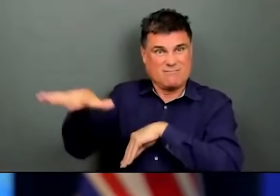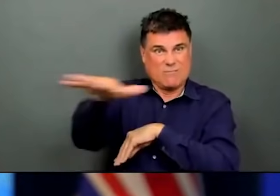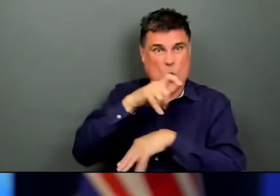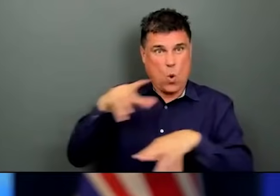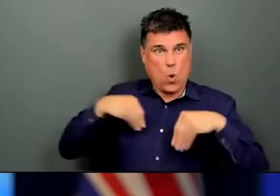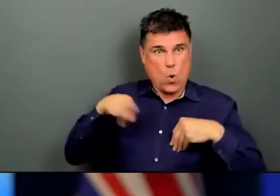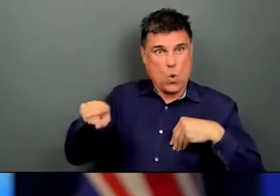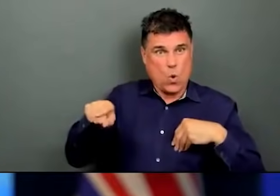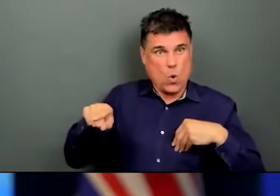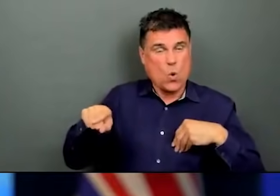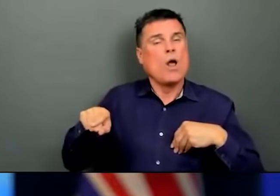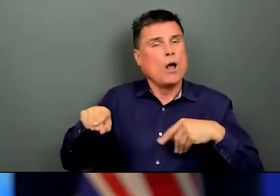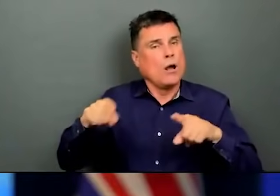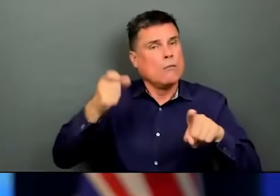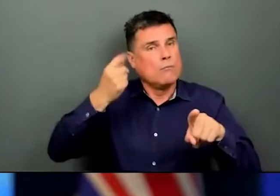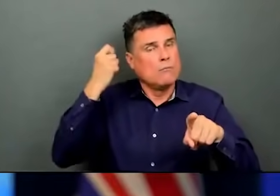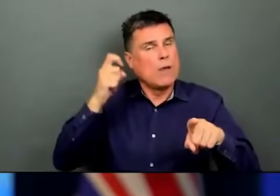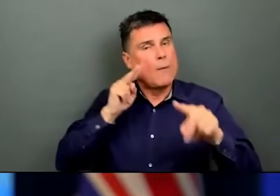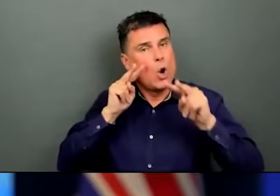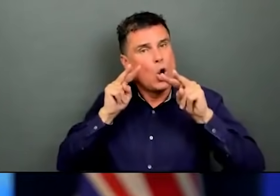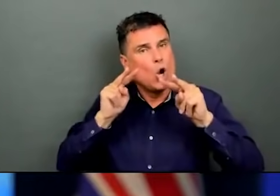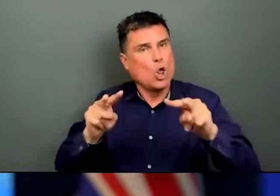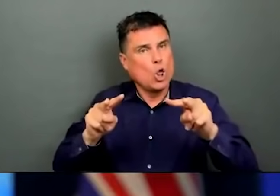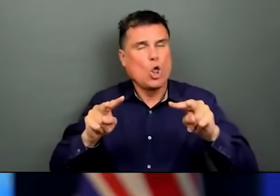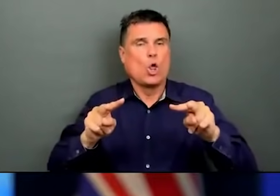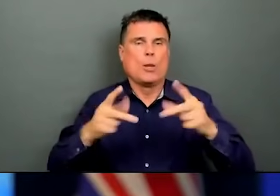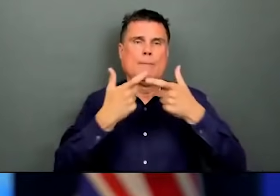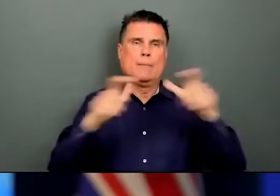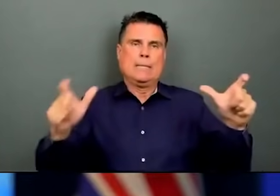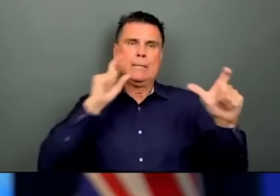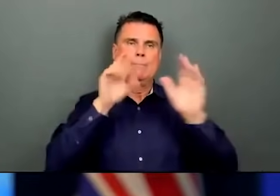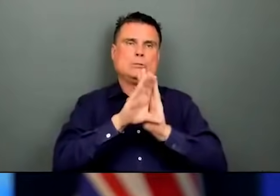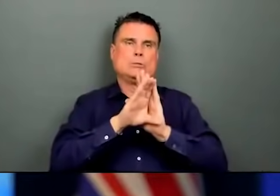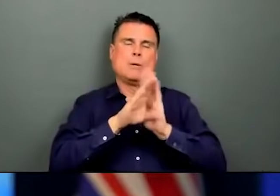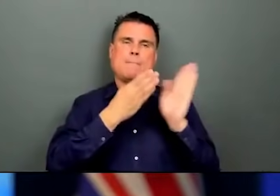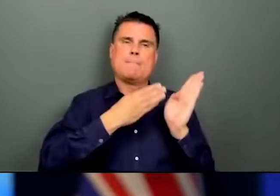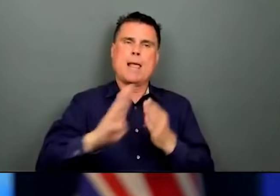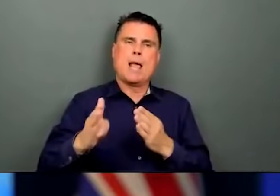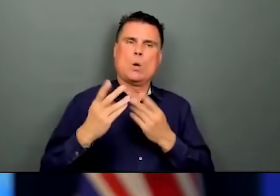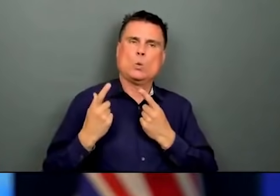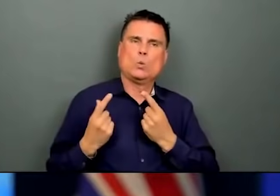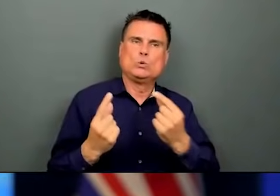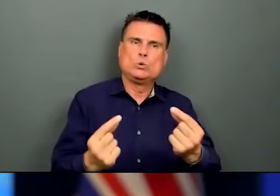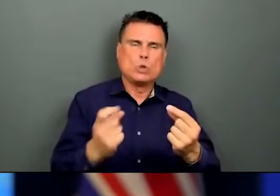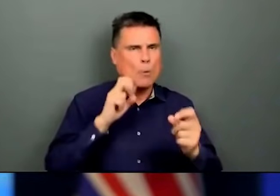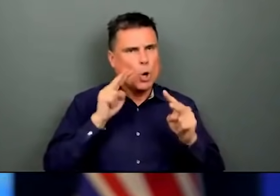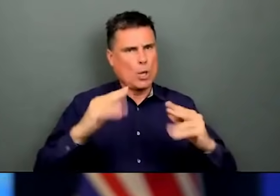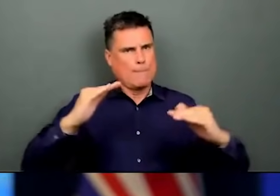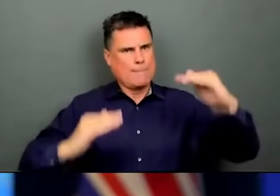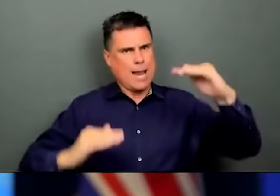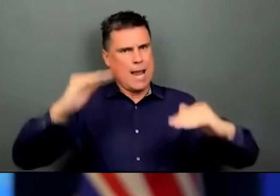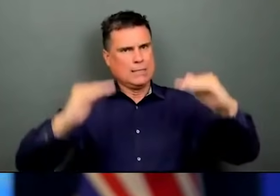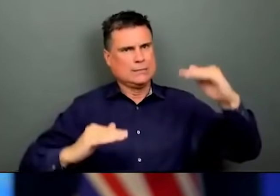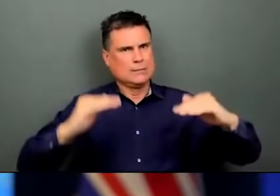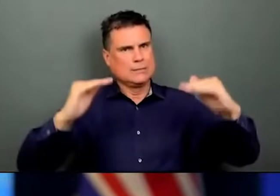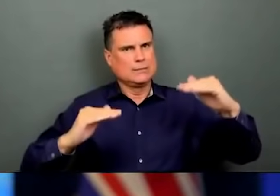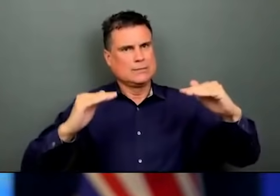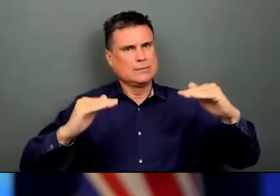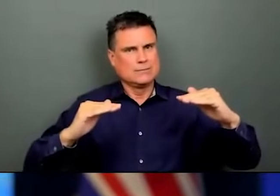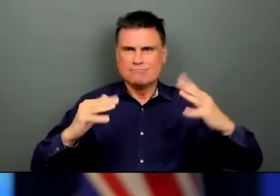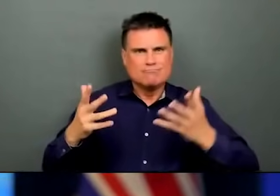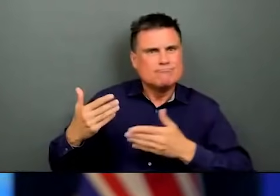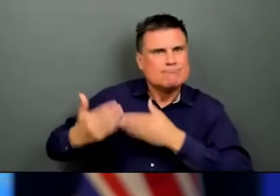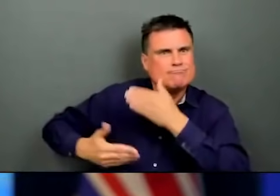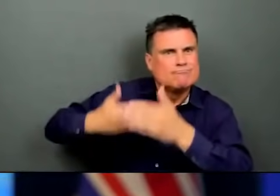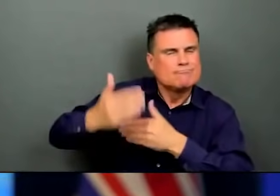also understanding that we need to make sure that workers can continue to support their families wherever they may live. I believe the elements are there,